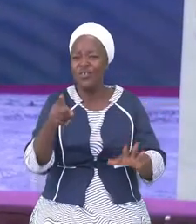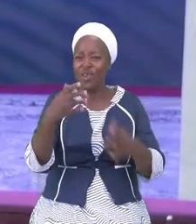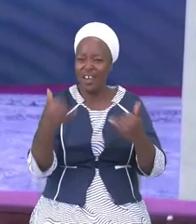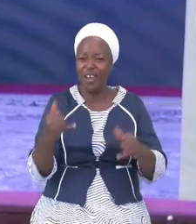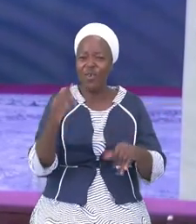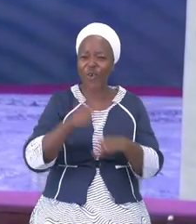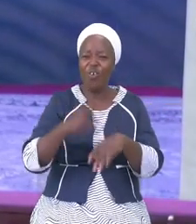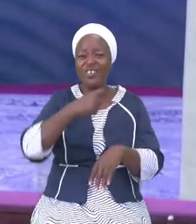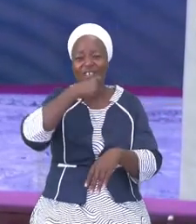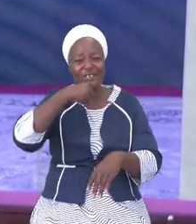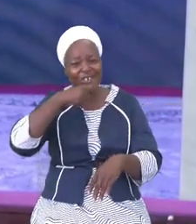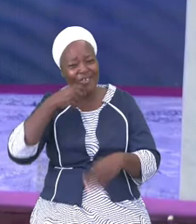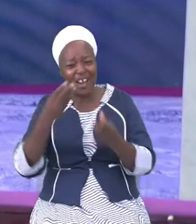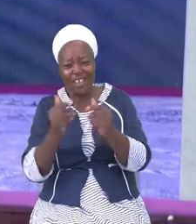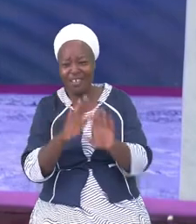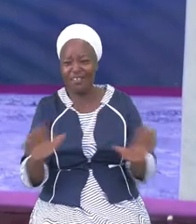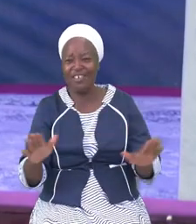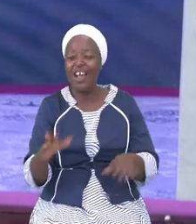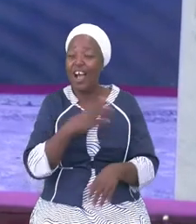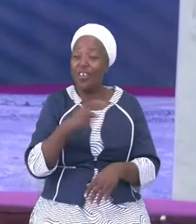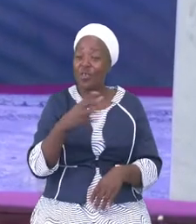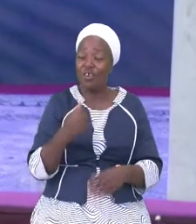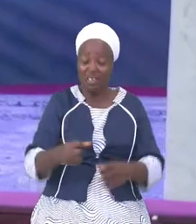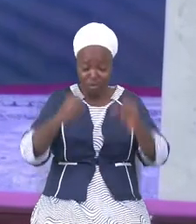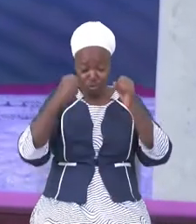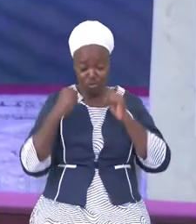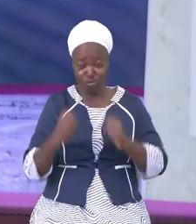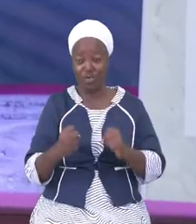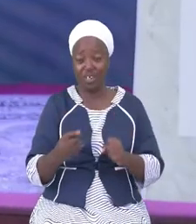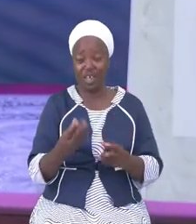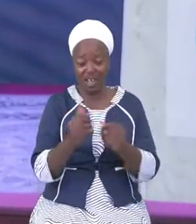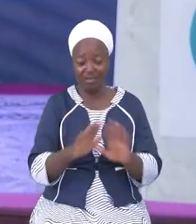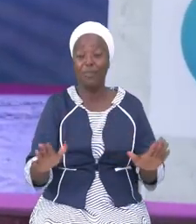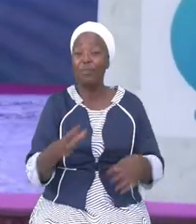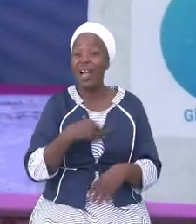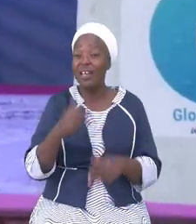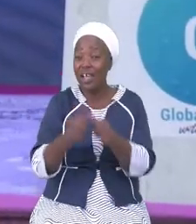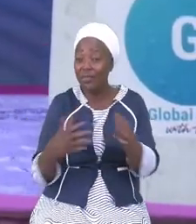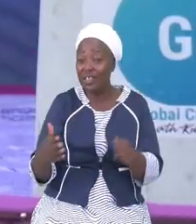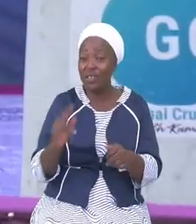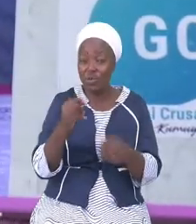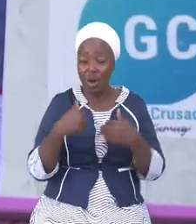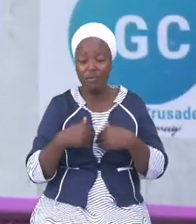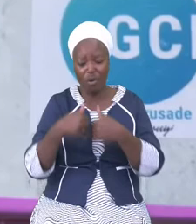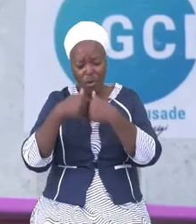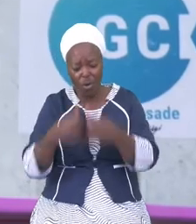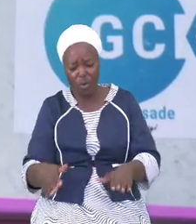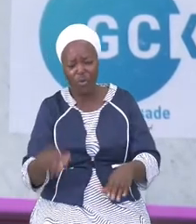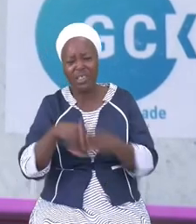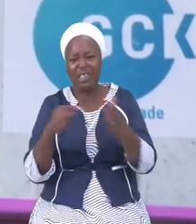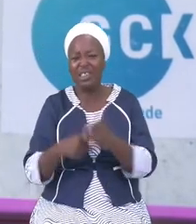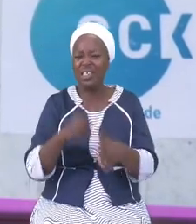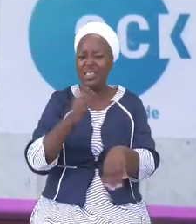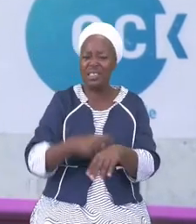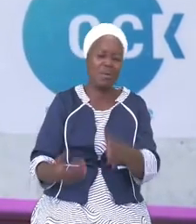dry ground, and you are on solid ground. And everything you had lost in this time,